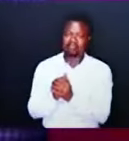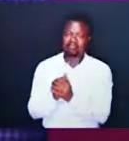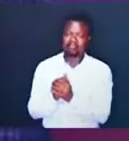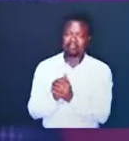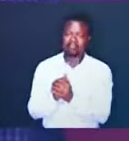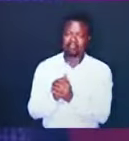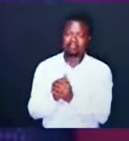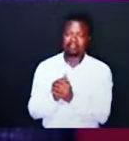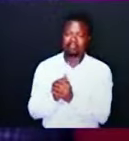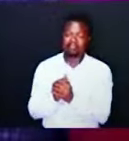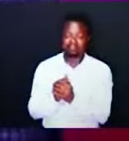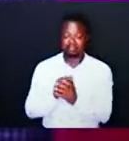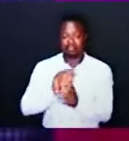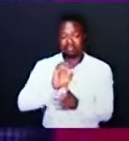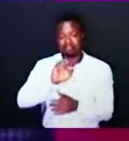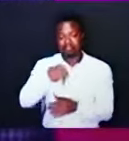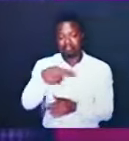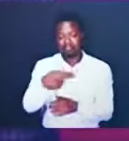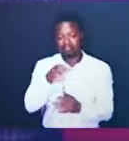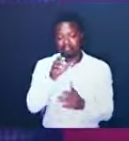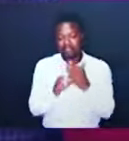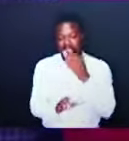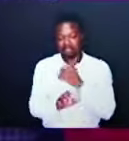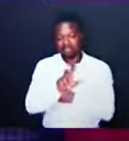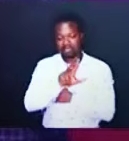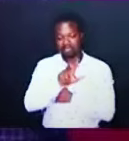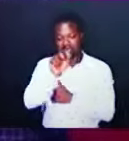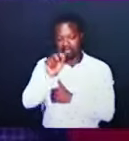koro. Ephesians